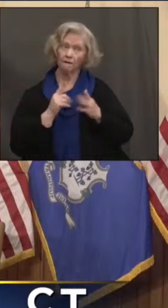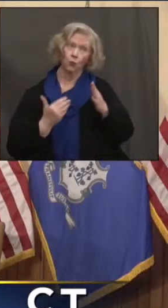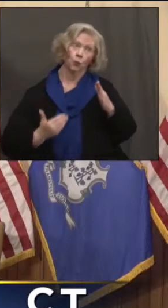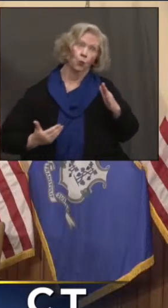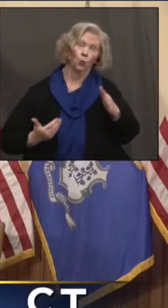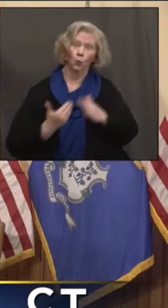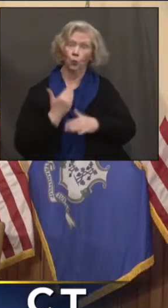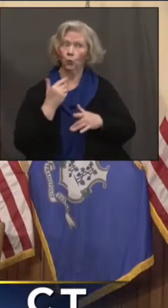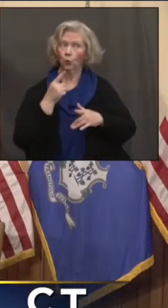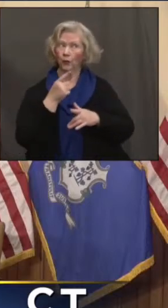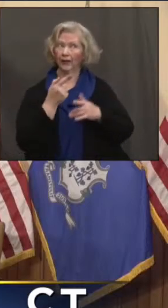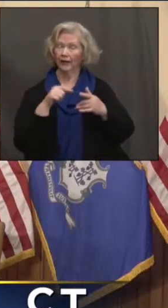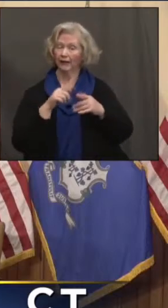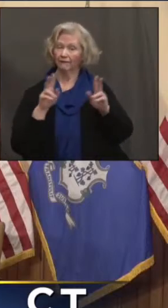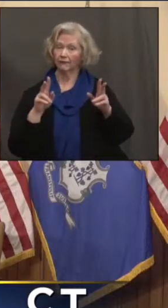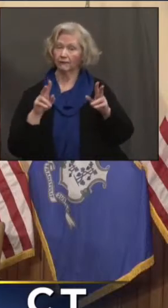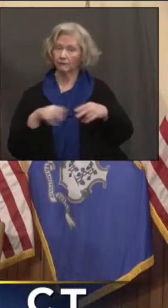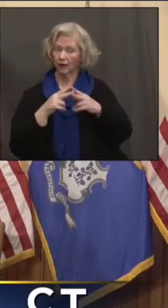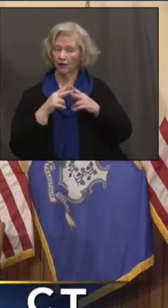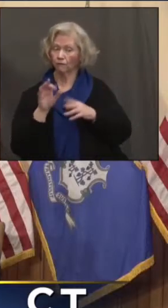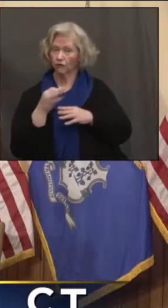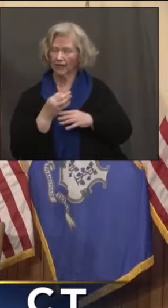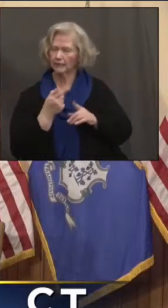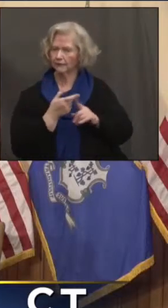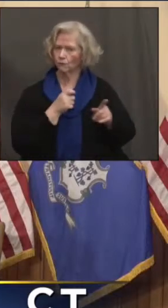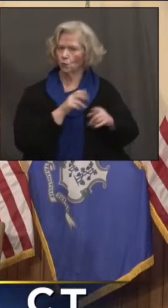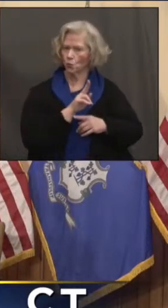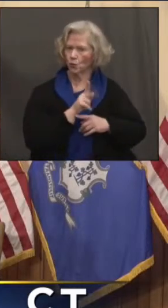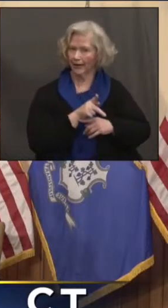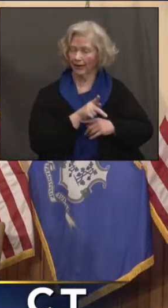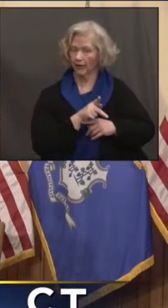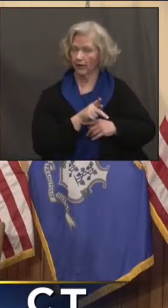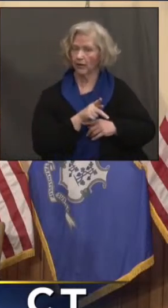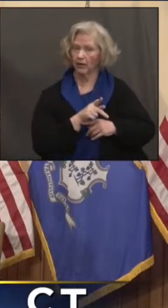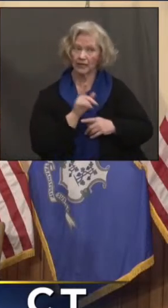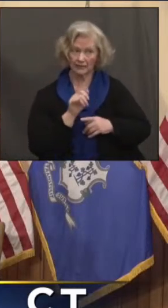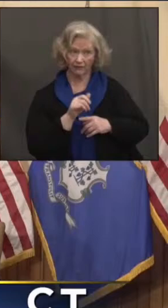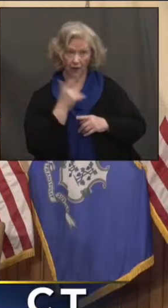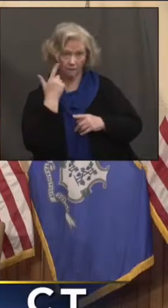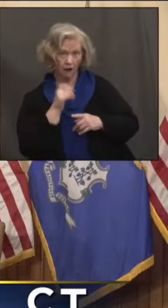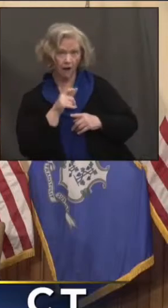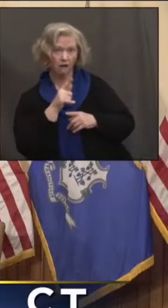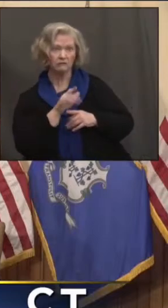British variant. Is that related also to the lack of the slow vaccinations?